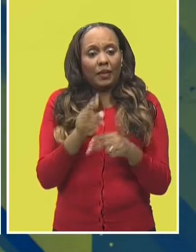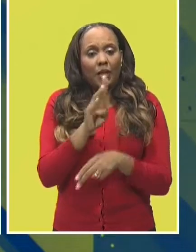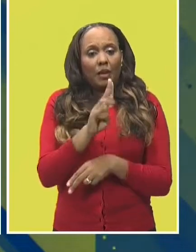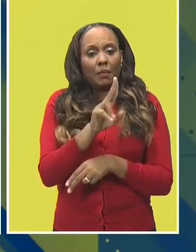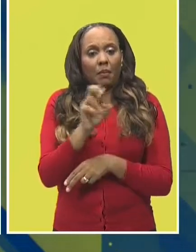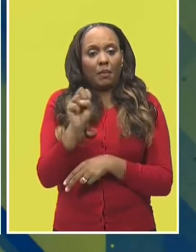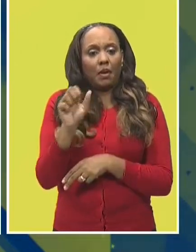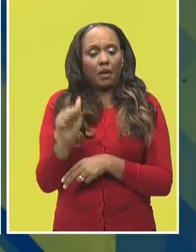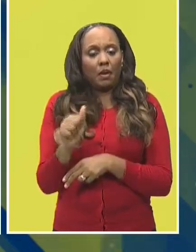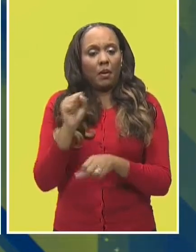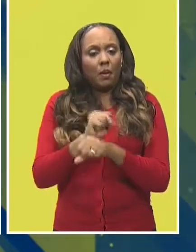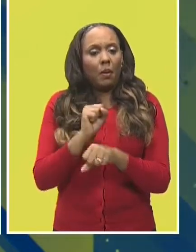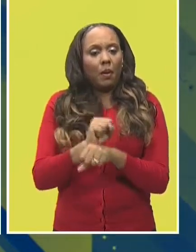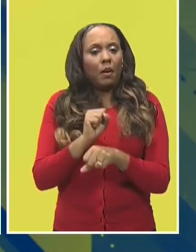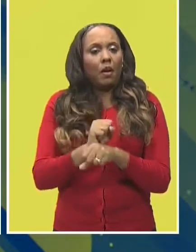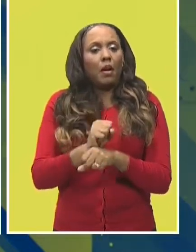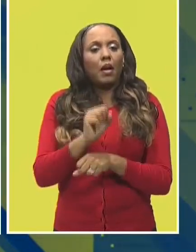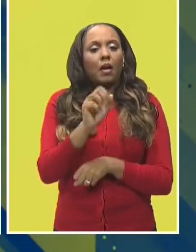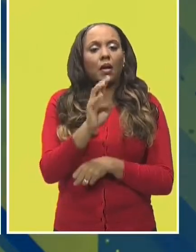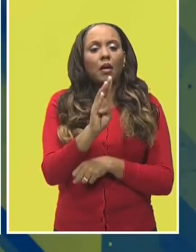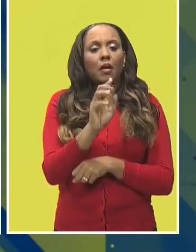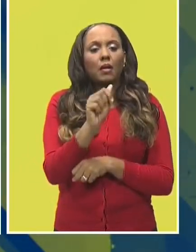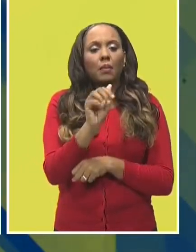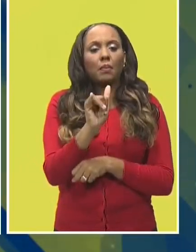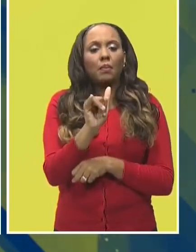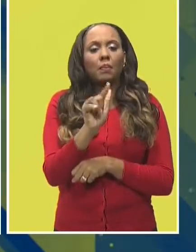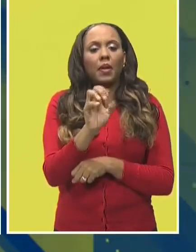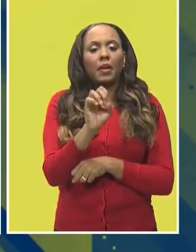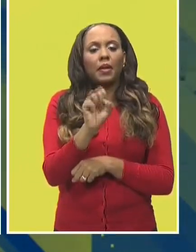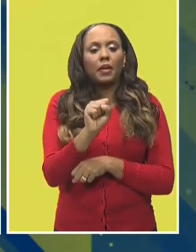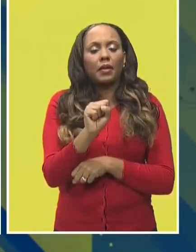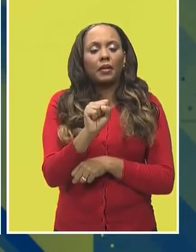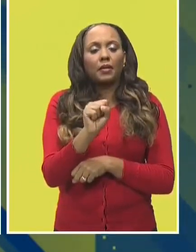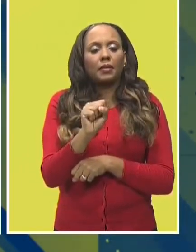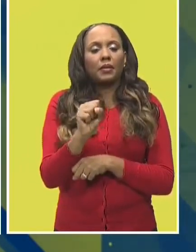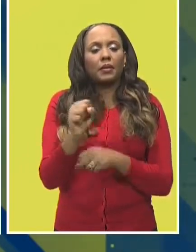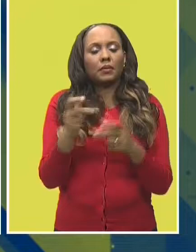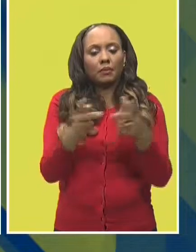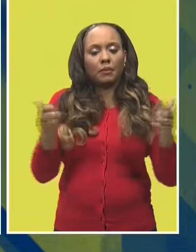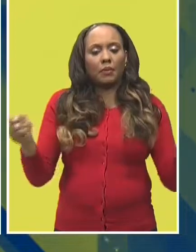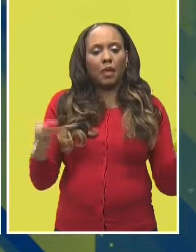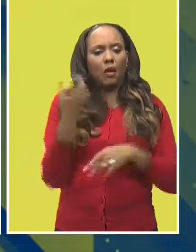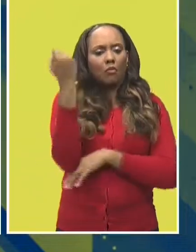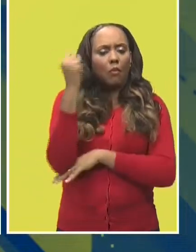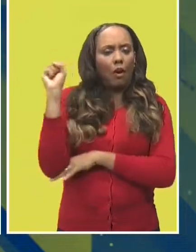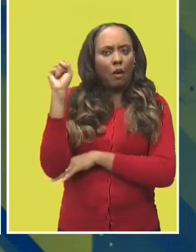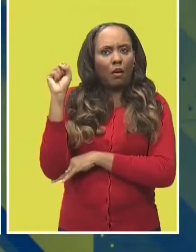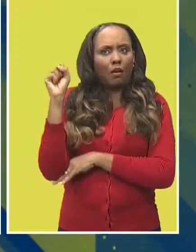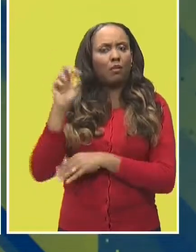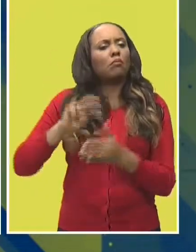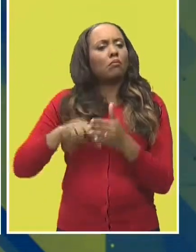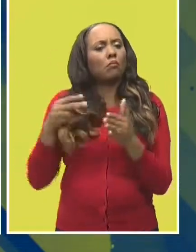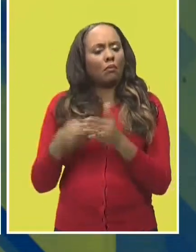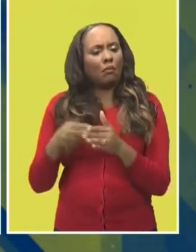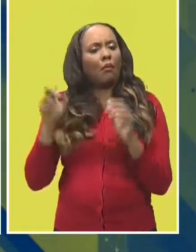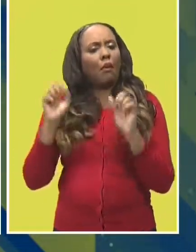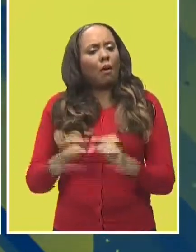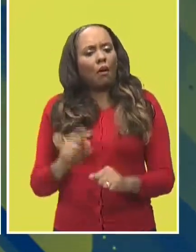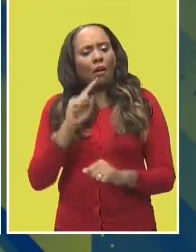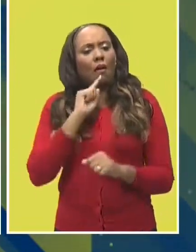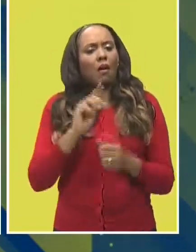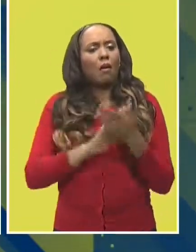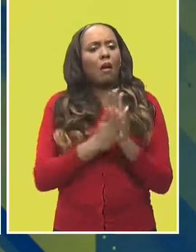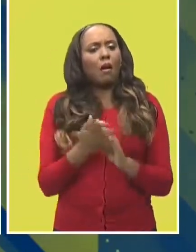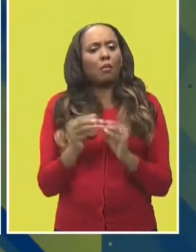Bailey's plantation in St. Philip around the time of the rebellion. Now, that privileged position would have given him more freedom of movement than the average